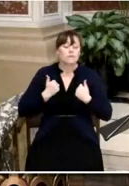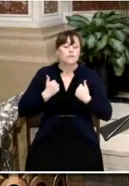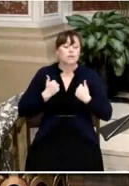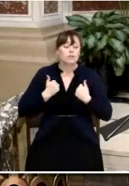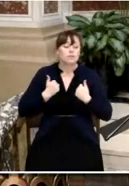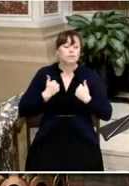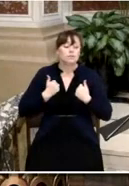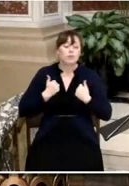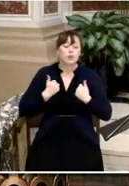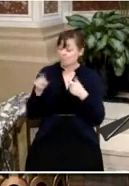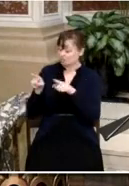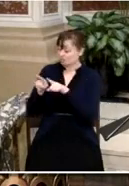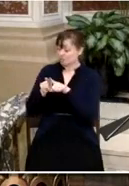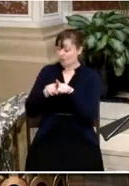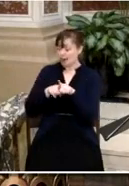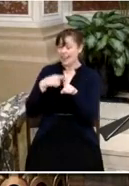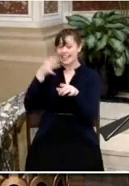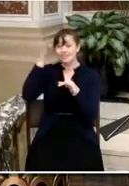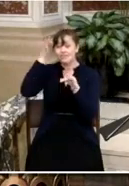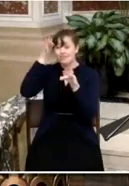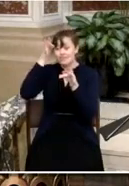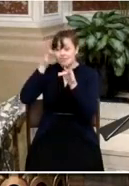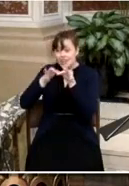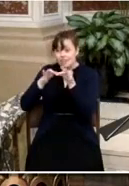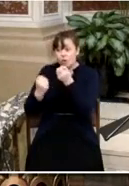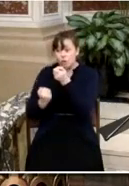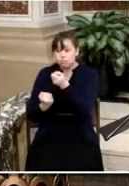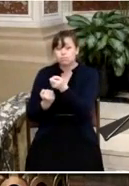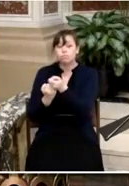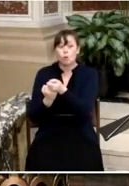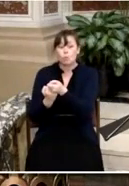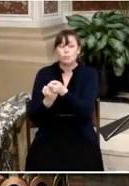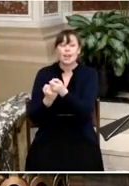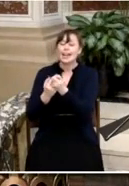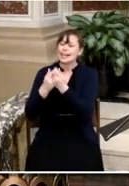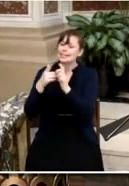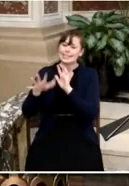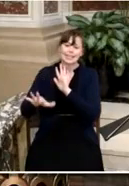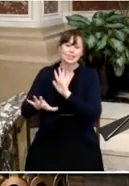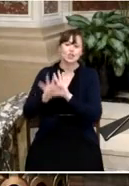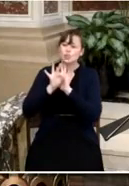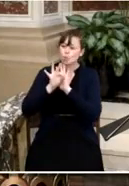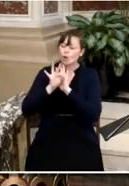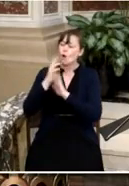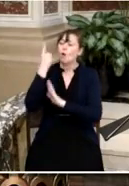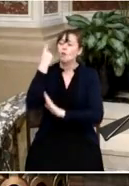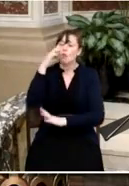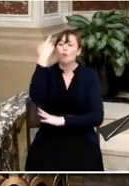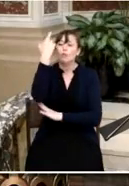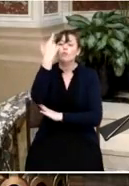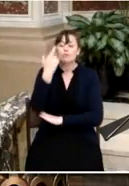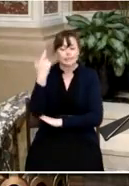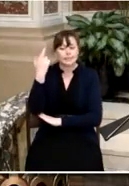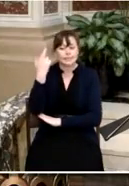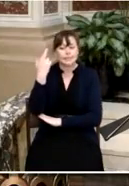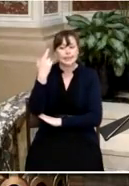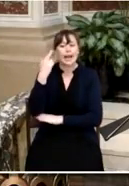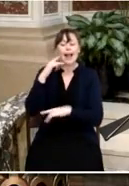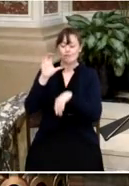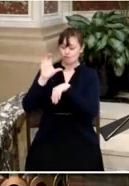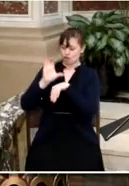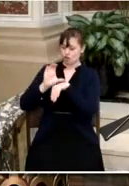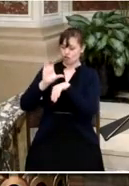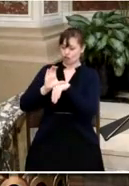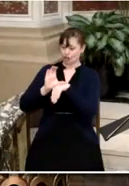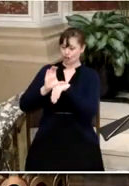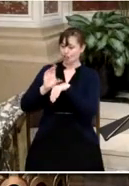Moreover, His faithfulness is the very source of the reason that the church dares to